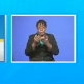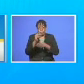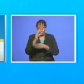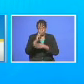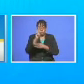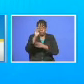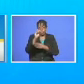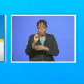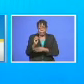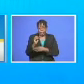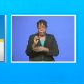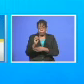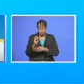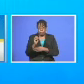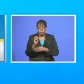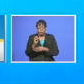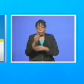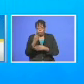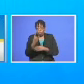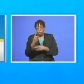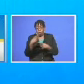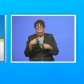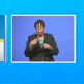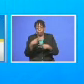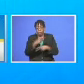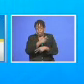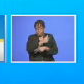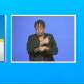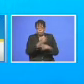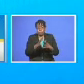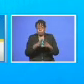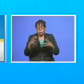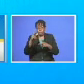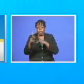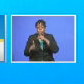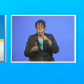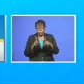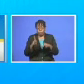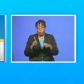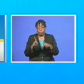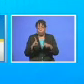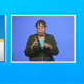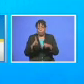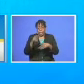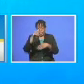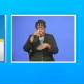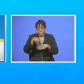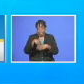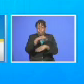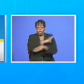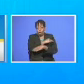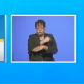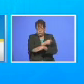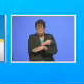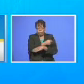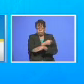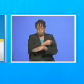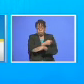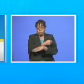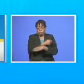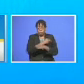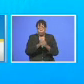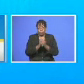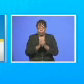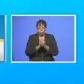would have had just one immunization. But the vast majority of the persons that we are dealing with in the Princess Margaret Hospital and the South Beach Health